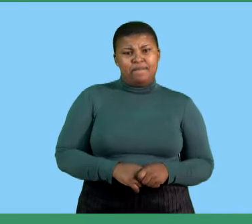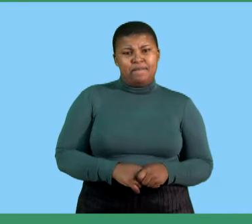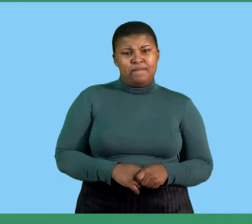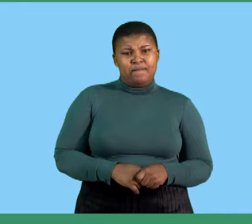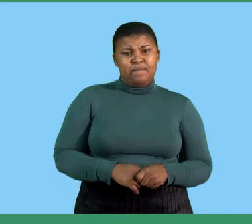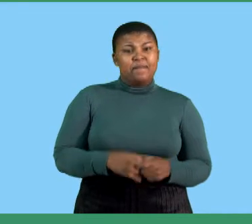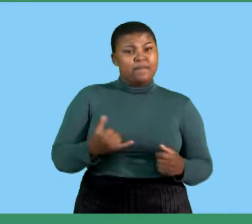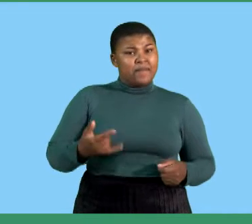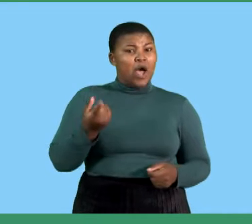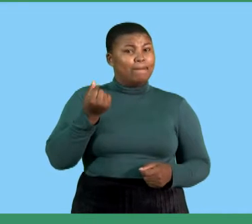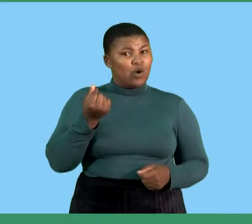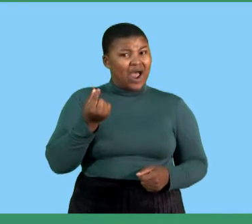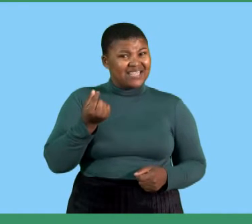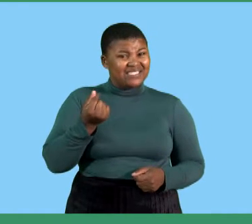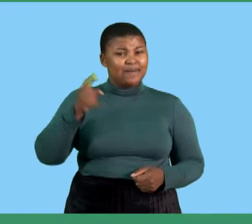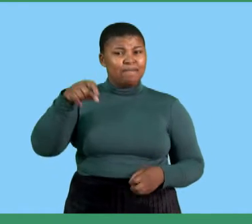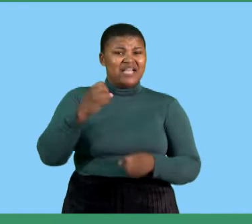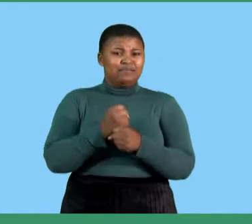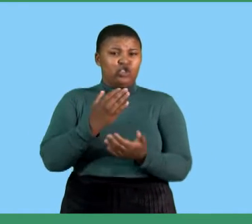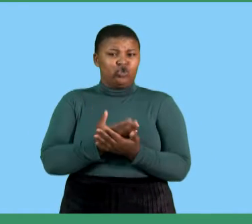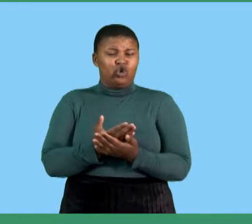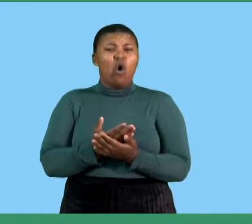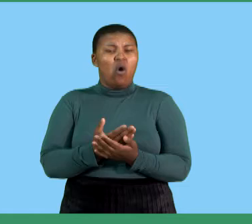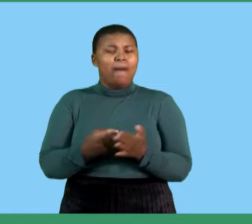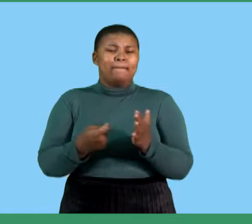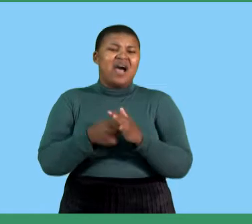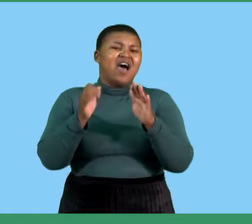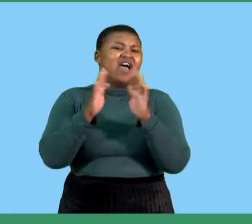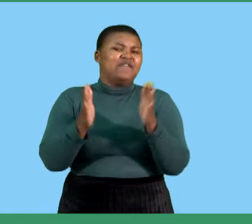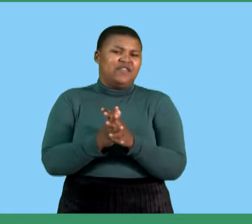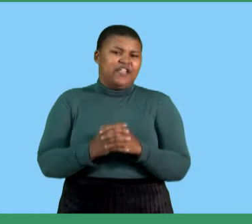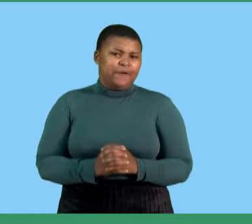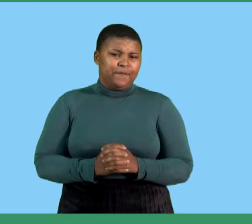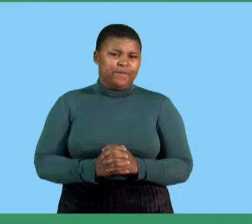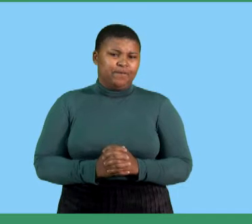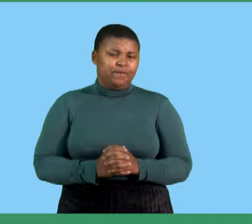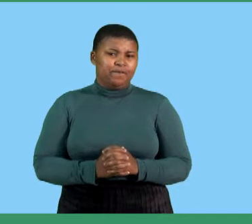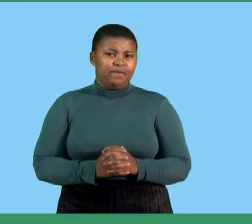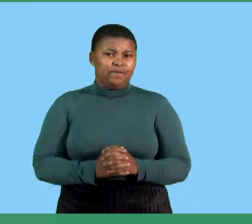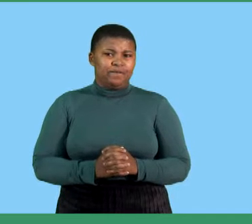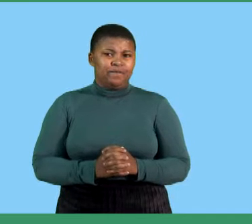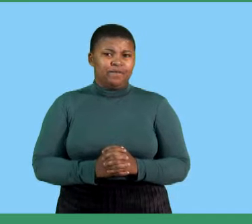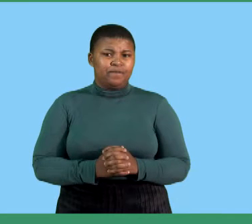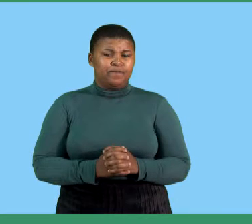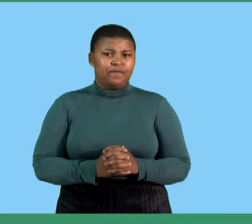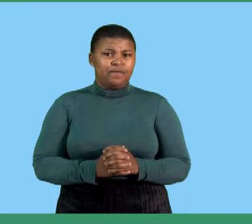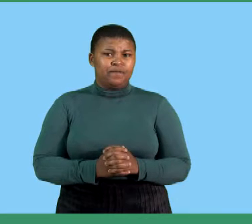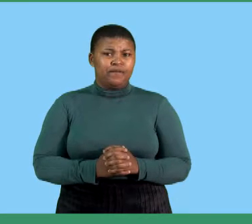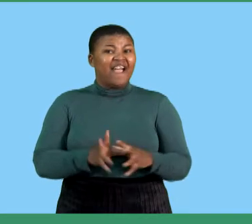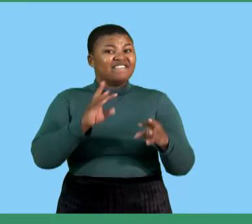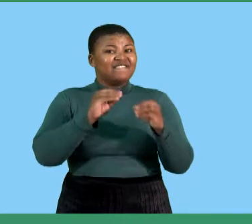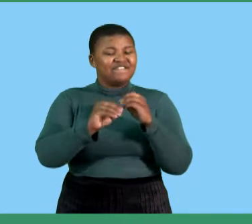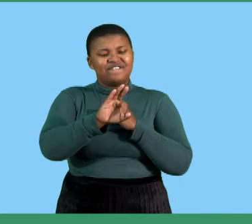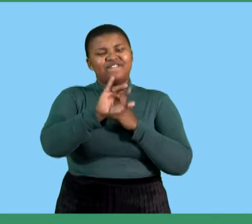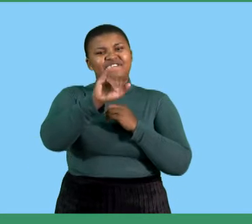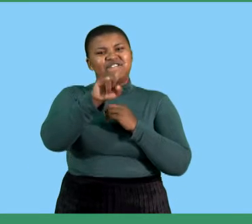costs. So what costs are we looking at? We're looking at your variable costs. We're looking at your fixed costs, all of that,